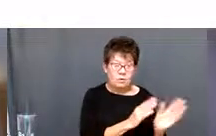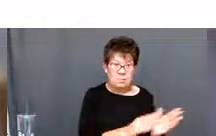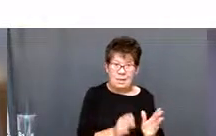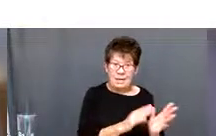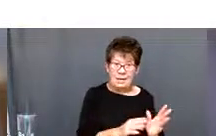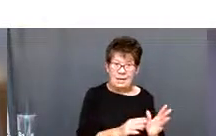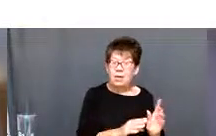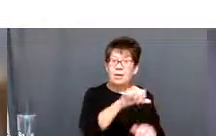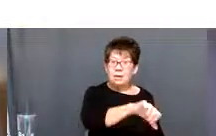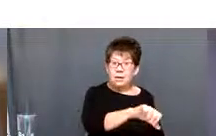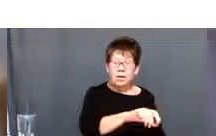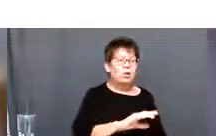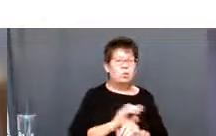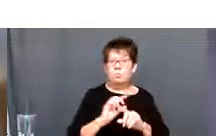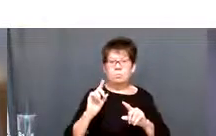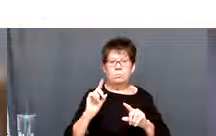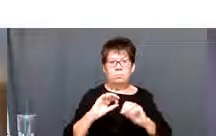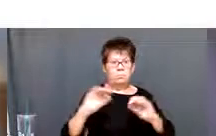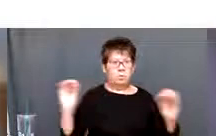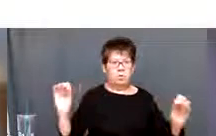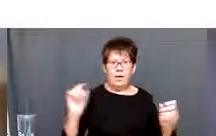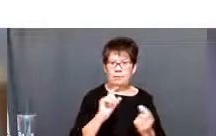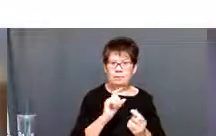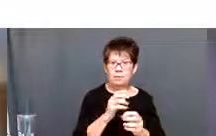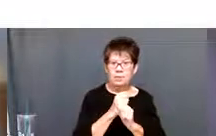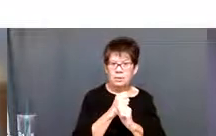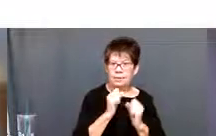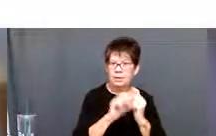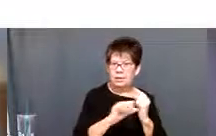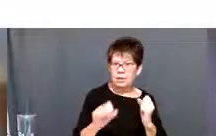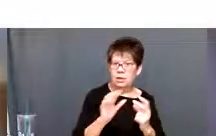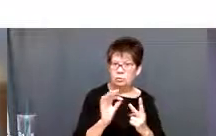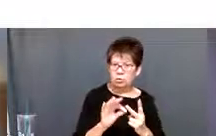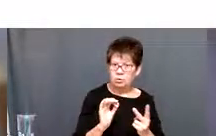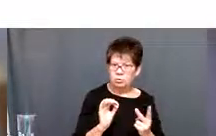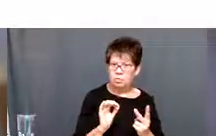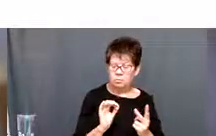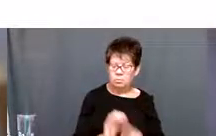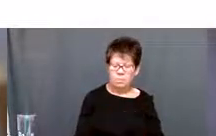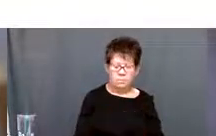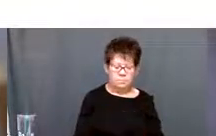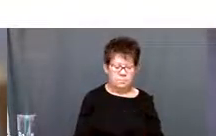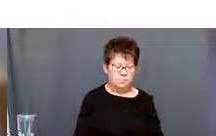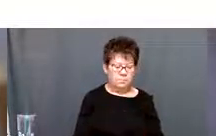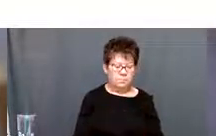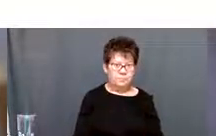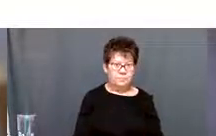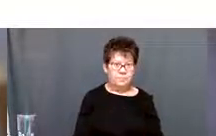emphasize that key point, because we want people to have all of the options available to them.